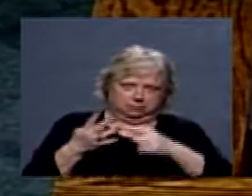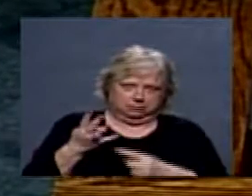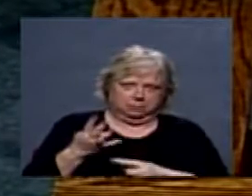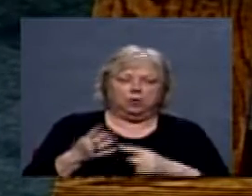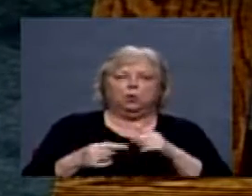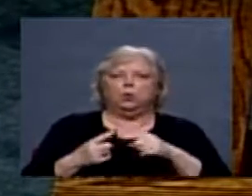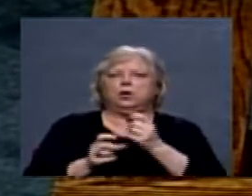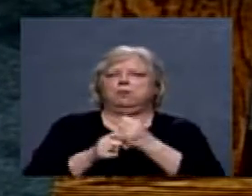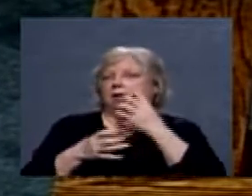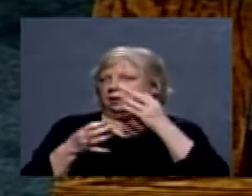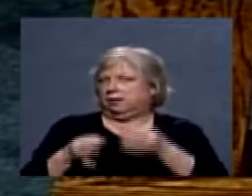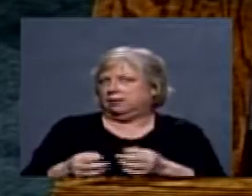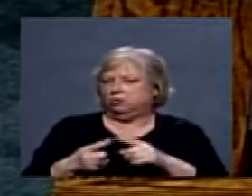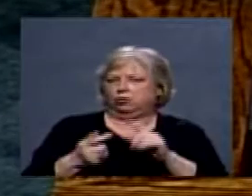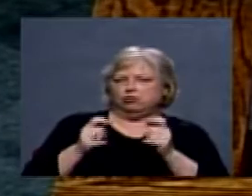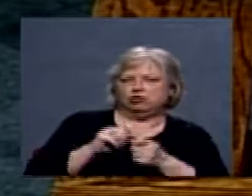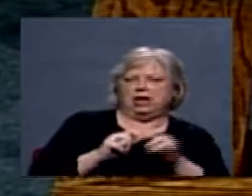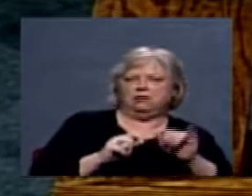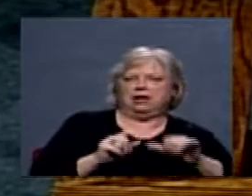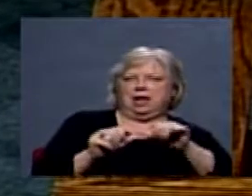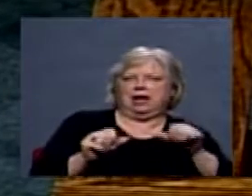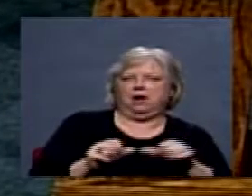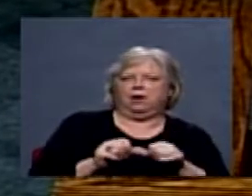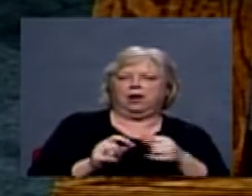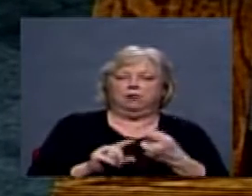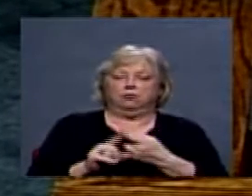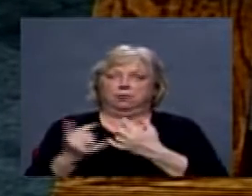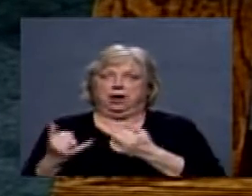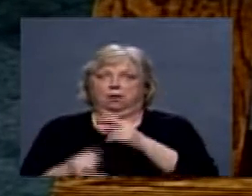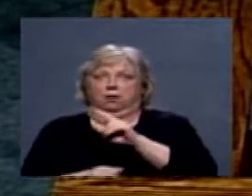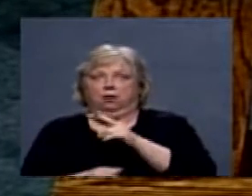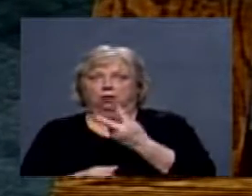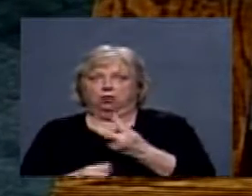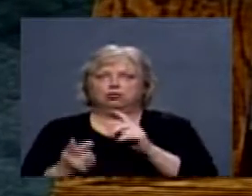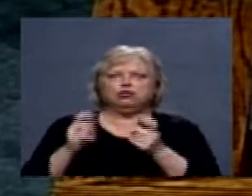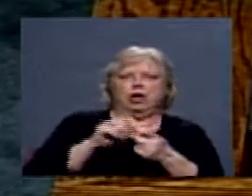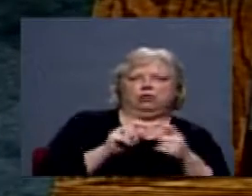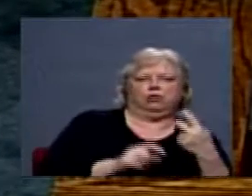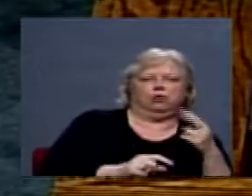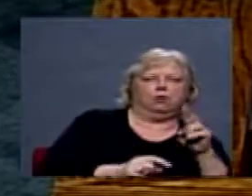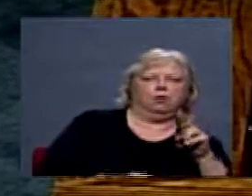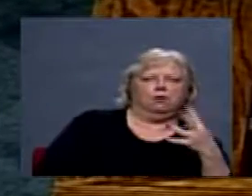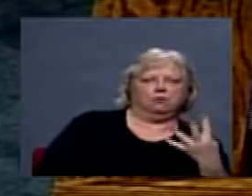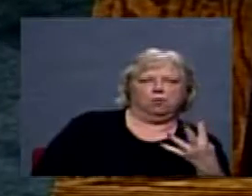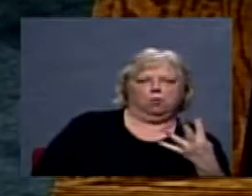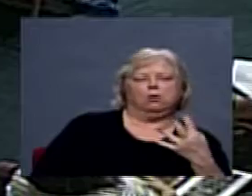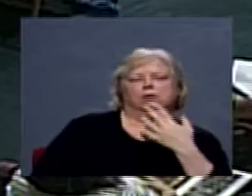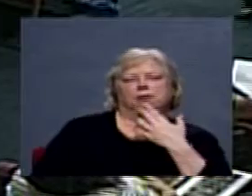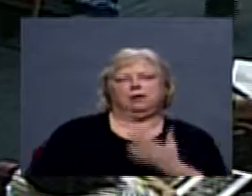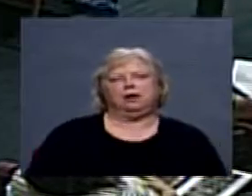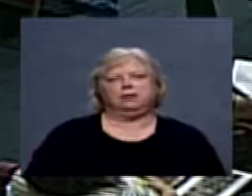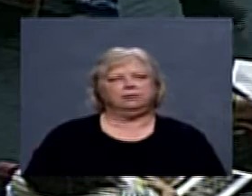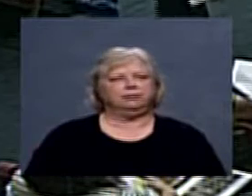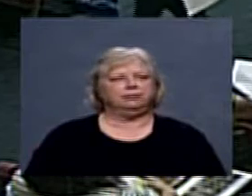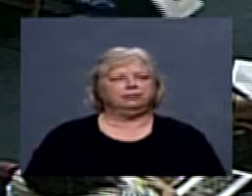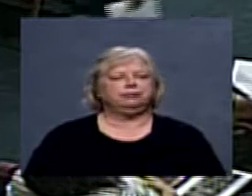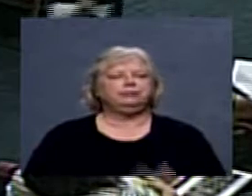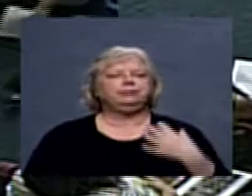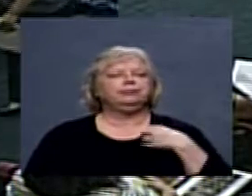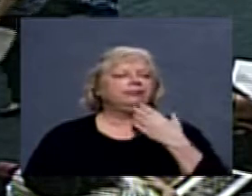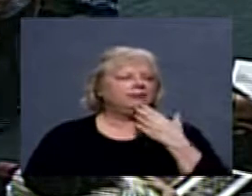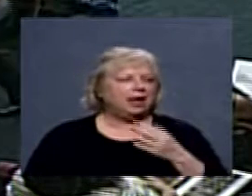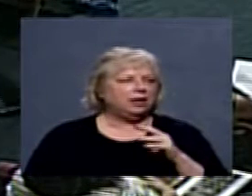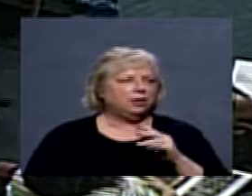decision to rezone that area from an R2 to an R4. Thanks. Thank you, Ms.